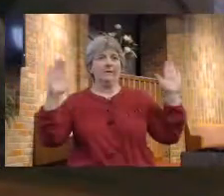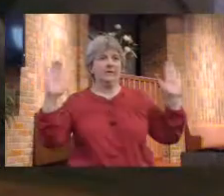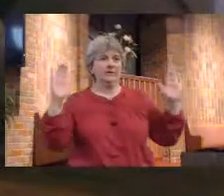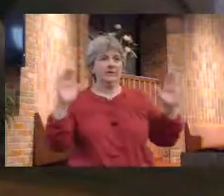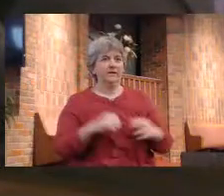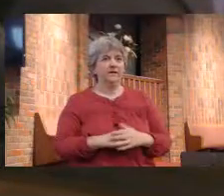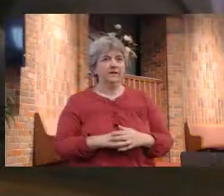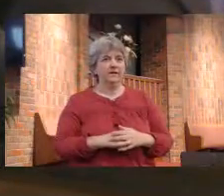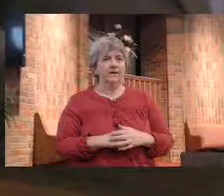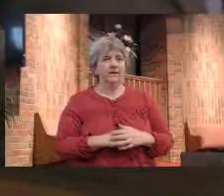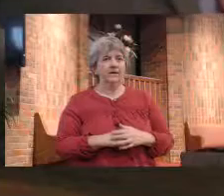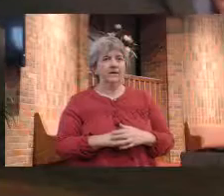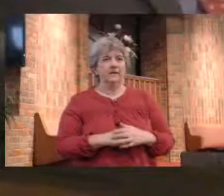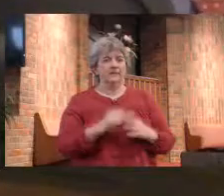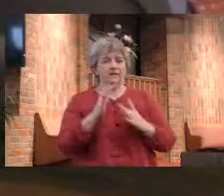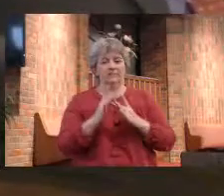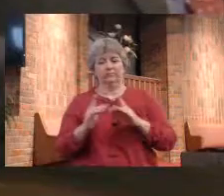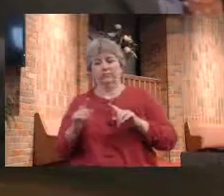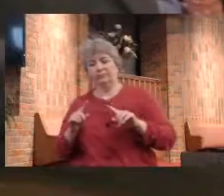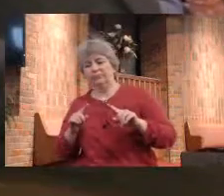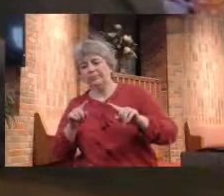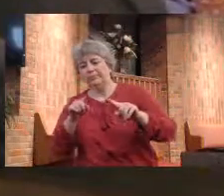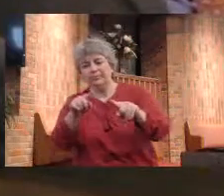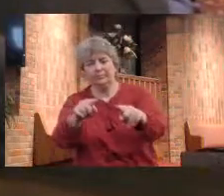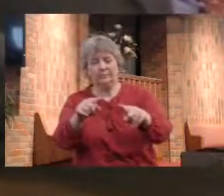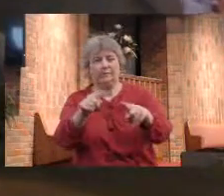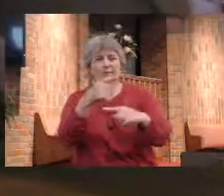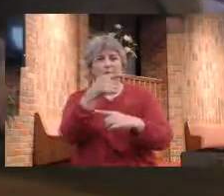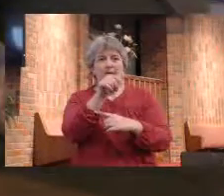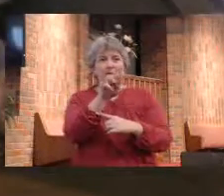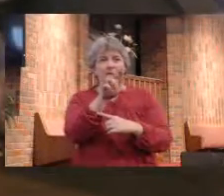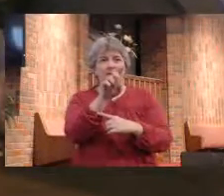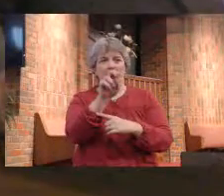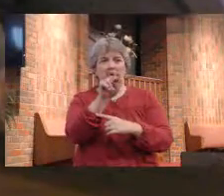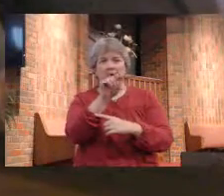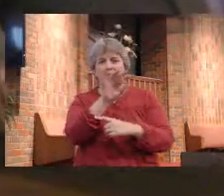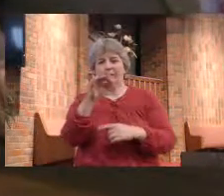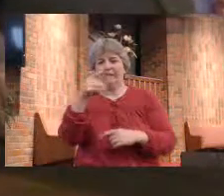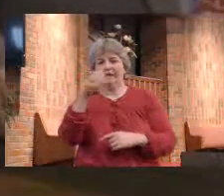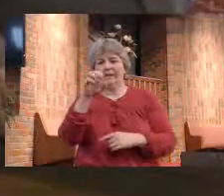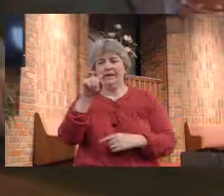And he goes to the Garden of Gethsemane and he puts his disciples down and says, "You stay here."